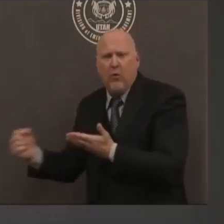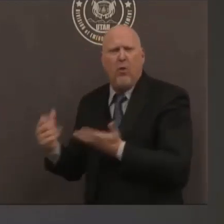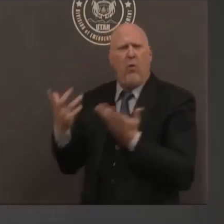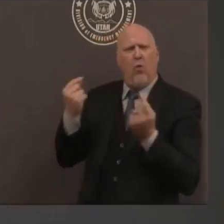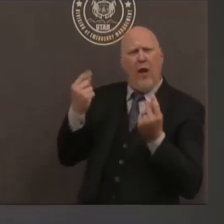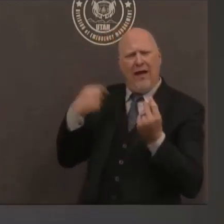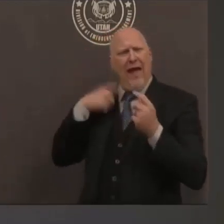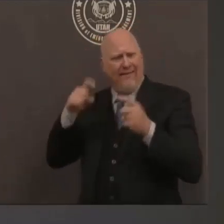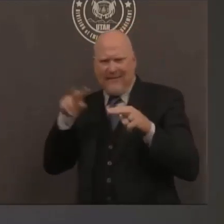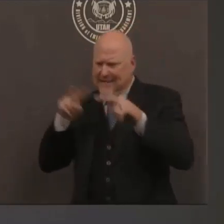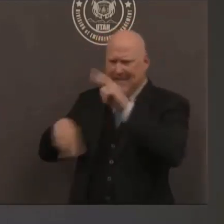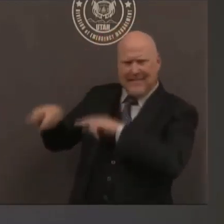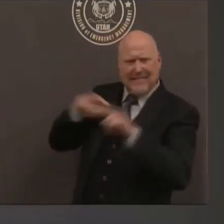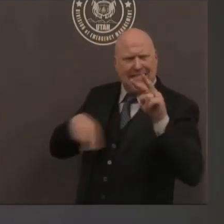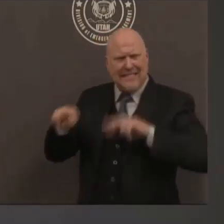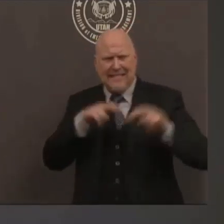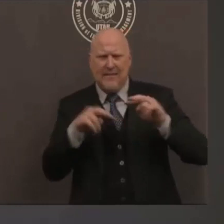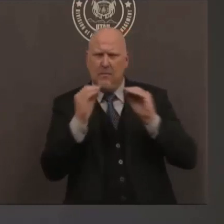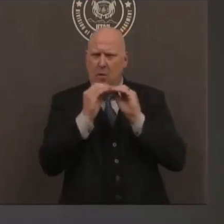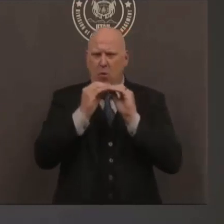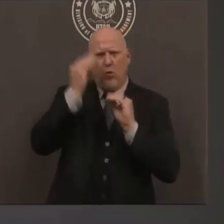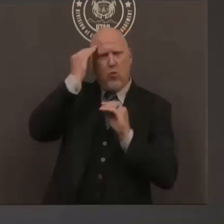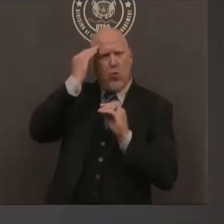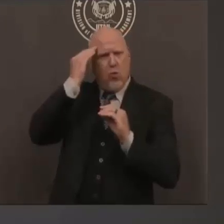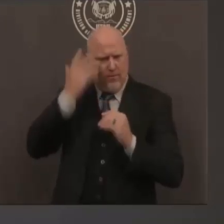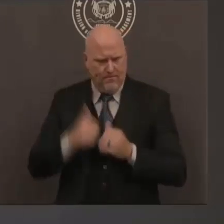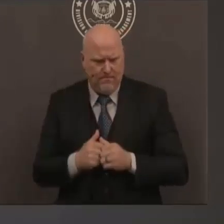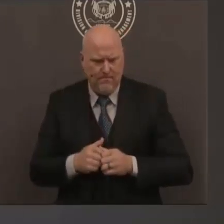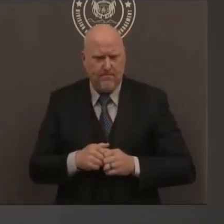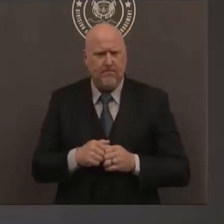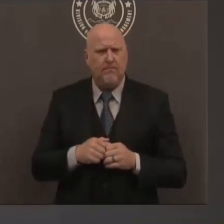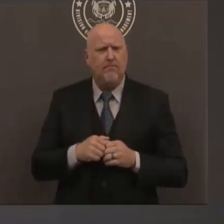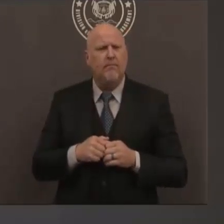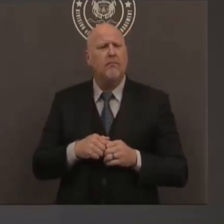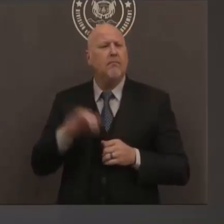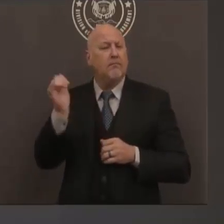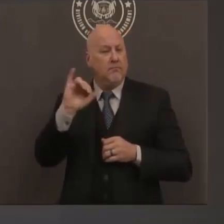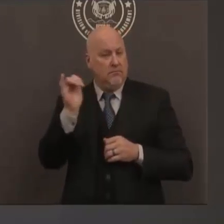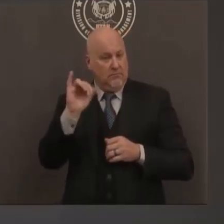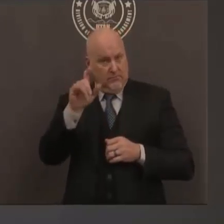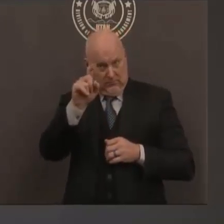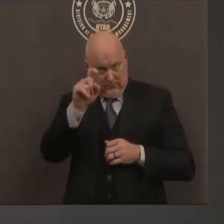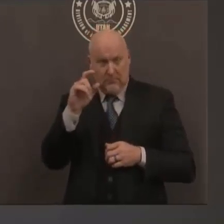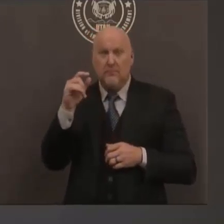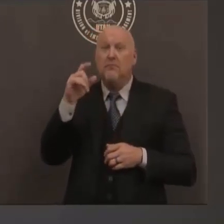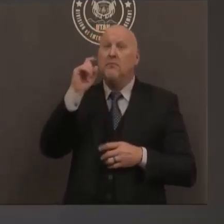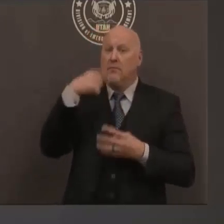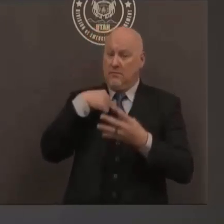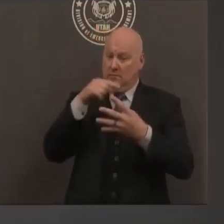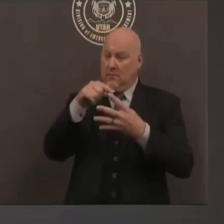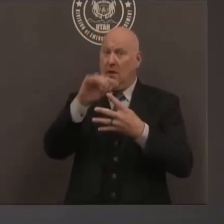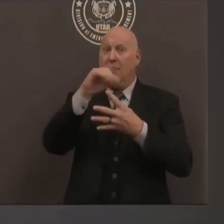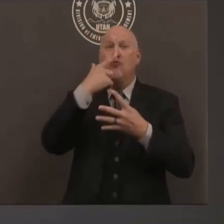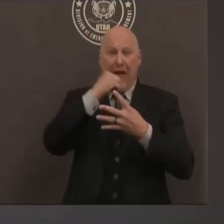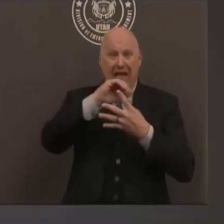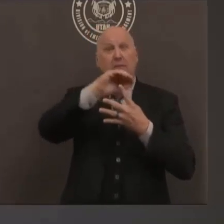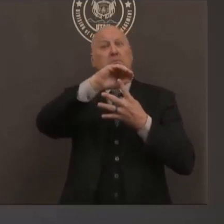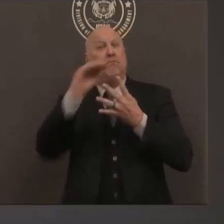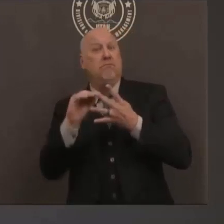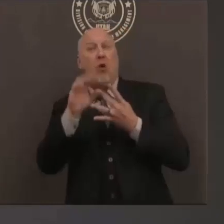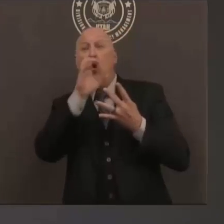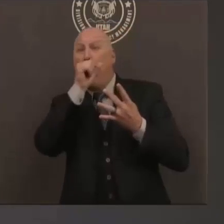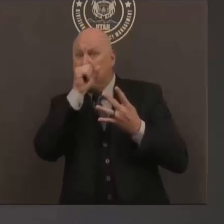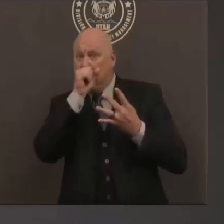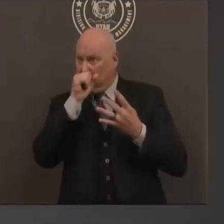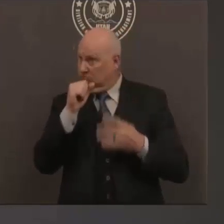the entire state the same, or is there going to be some variance based on the region and the unique conditions we find in some of the areas